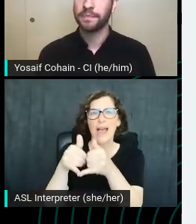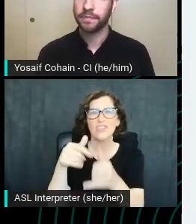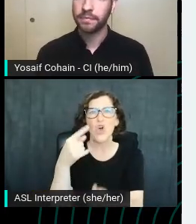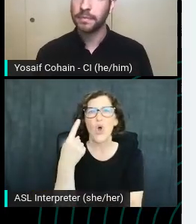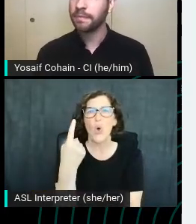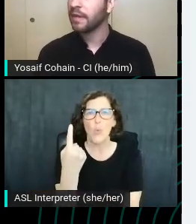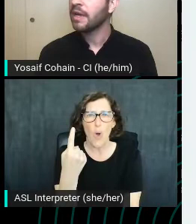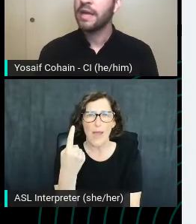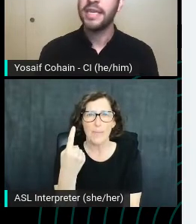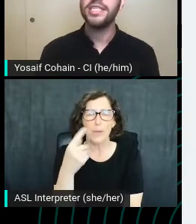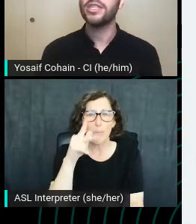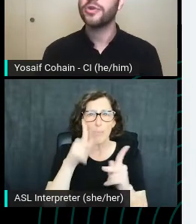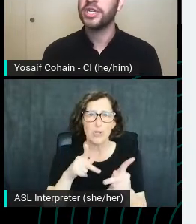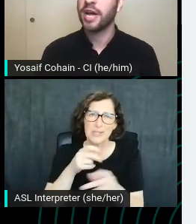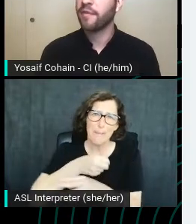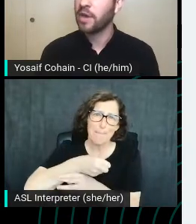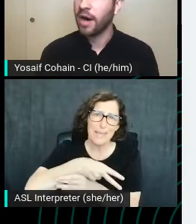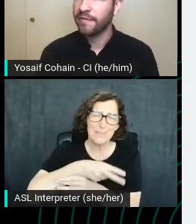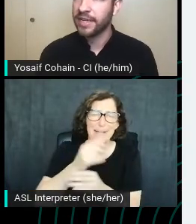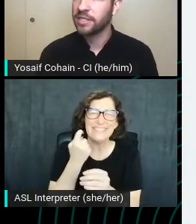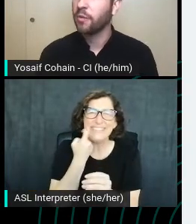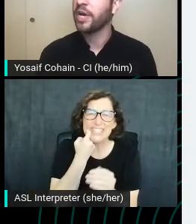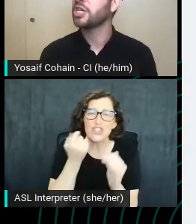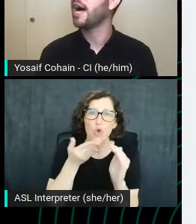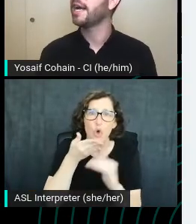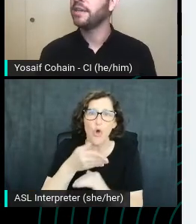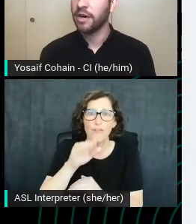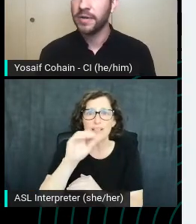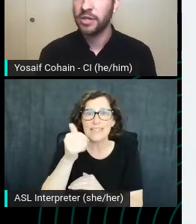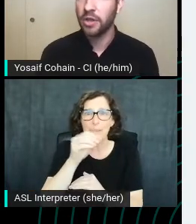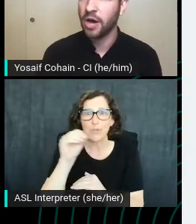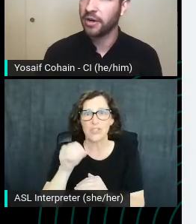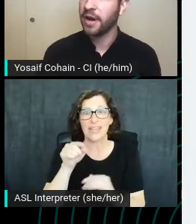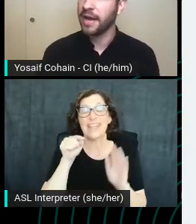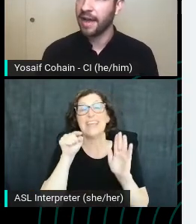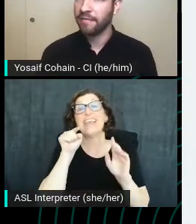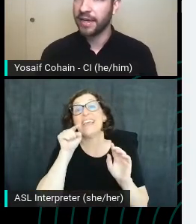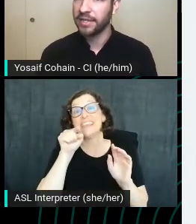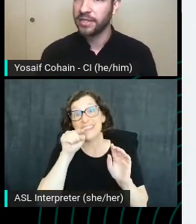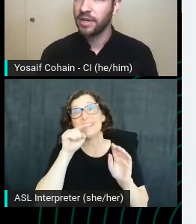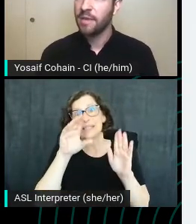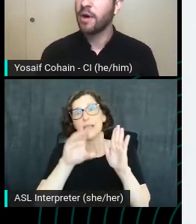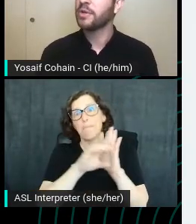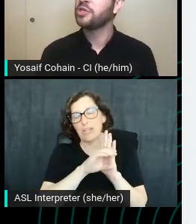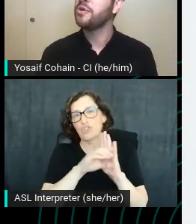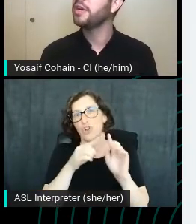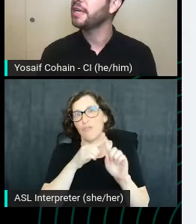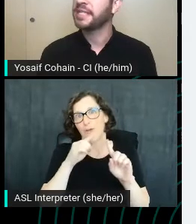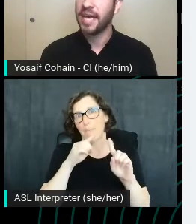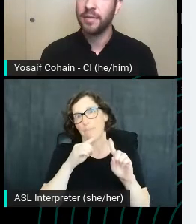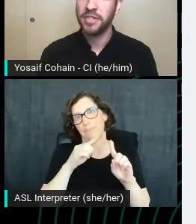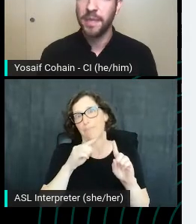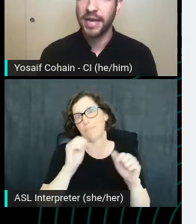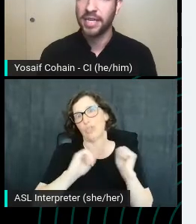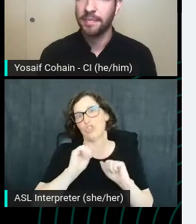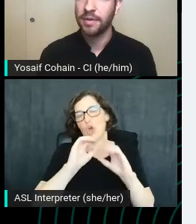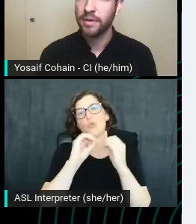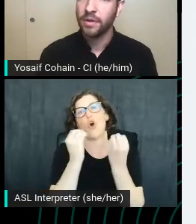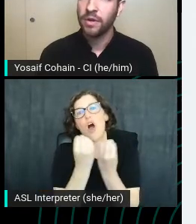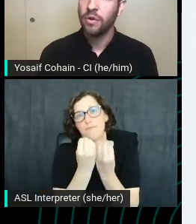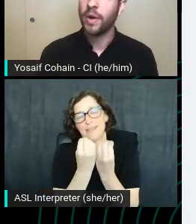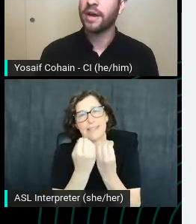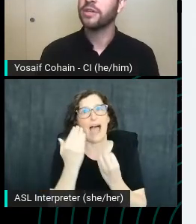10%. This is a screenshot from The Office, which I know is no longer on Netflix, but was too good an example to pass